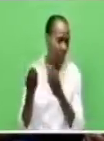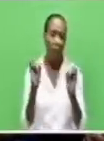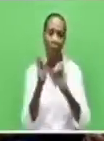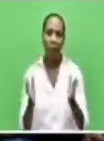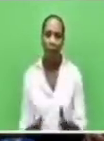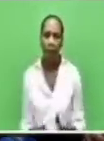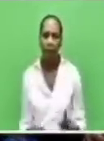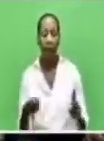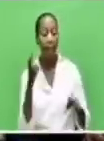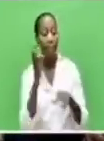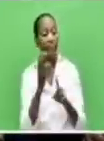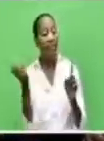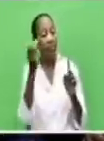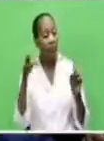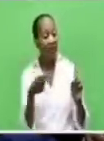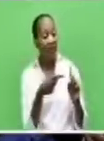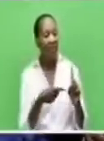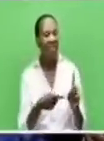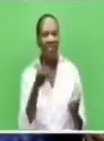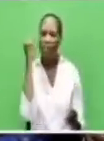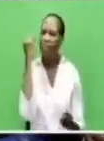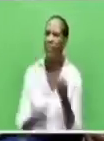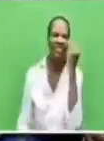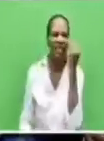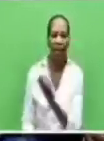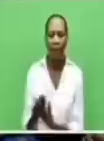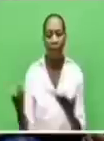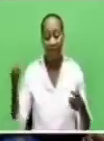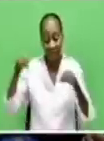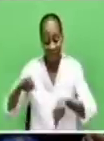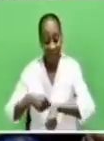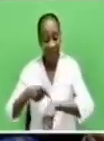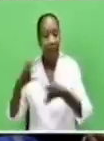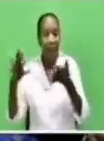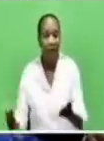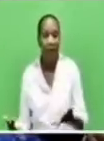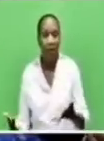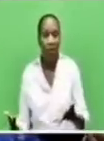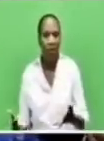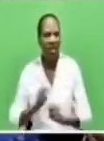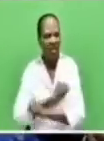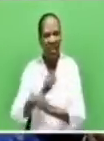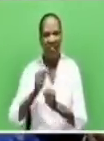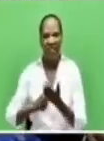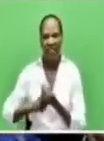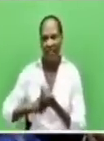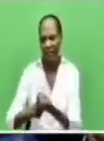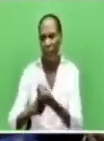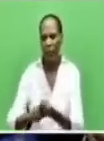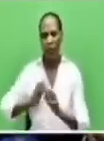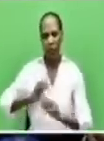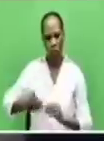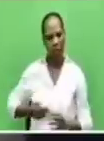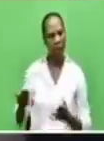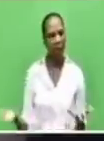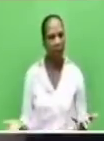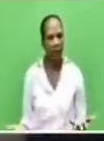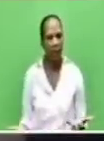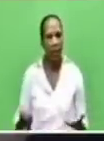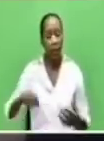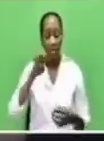Mrs. Mapisa-Nqakula is a mistake of history and a step backwards for women leadership in this country. As